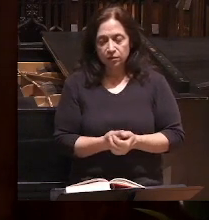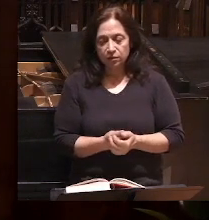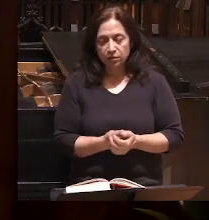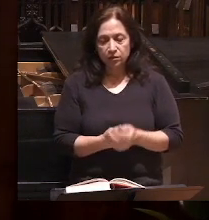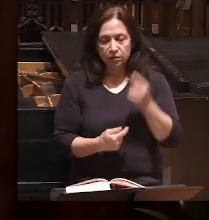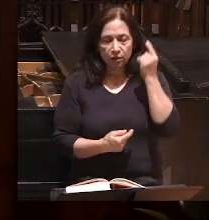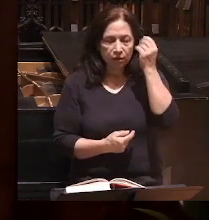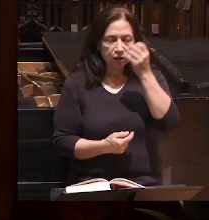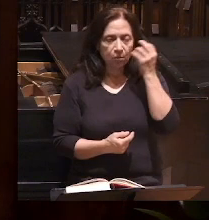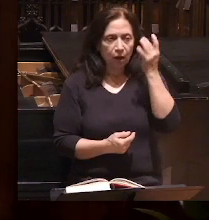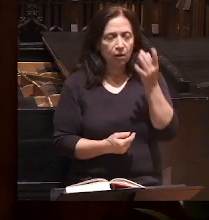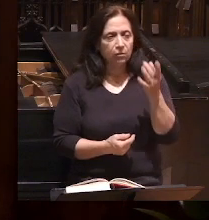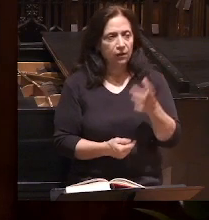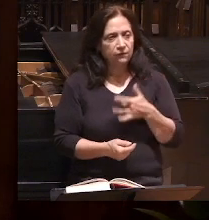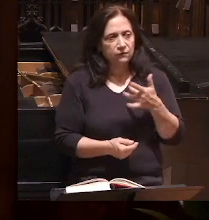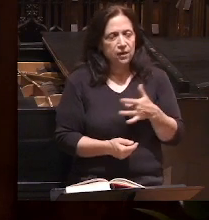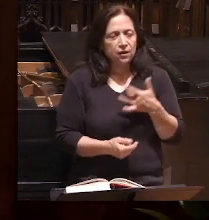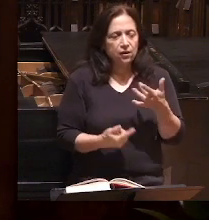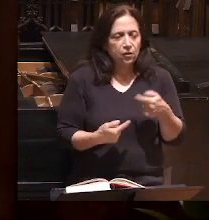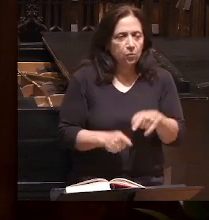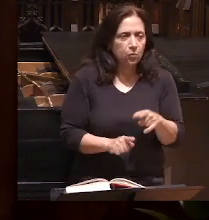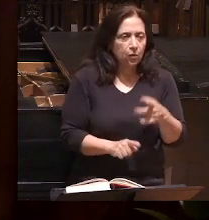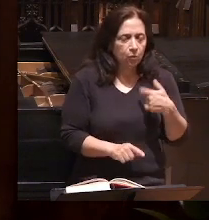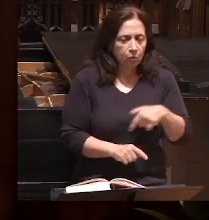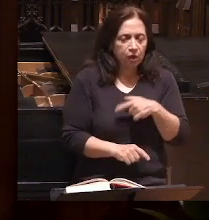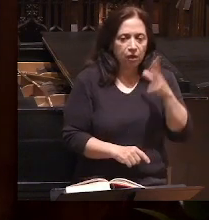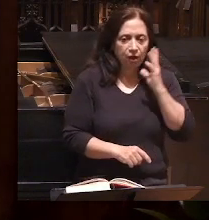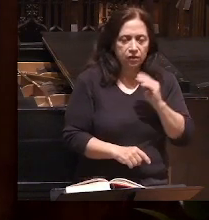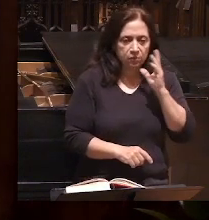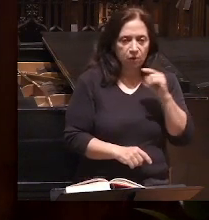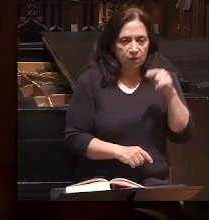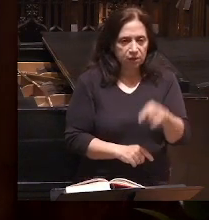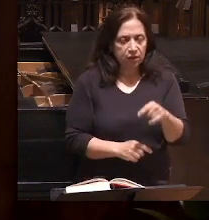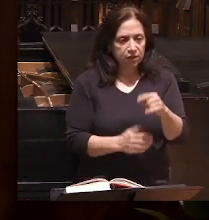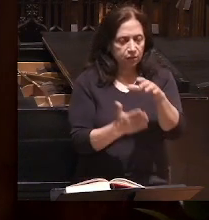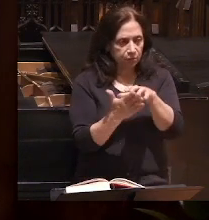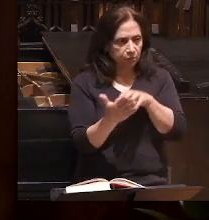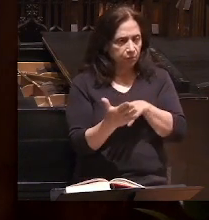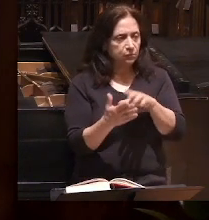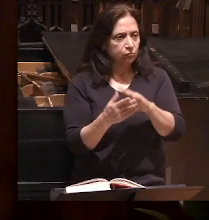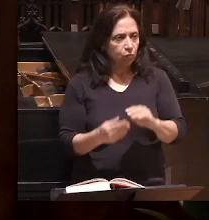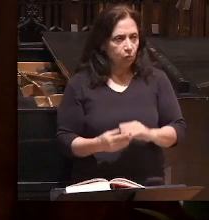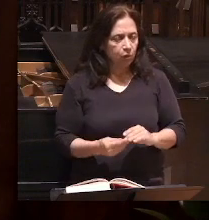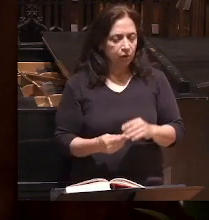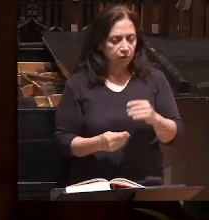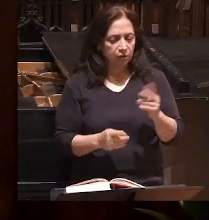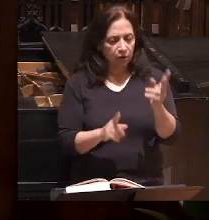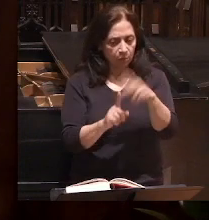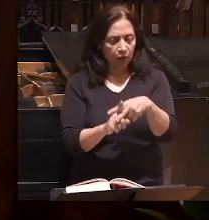as we think about, as we feel, as we experience this text in the world